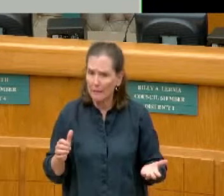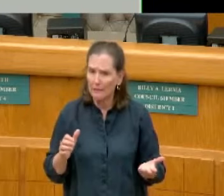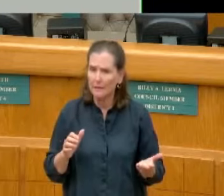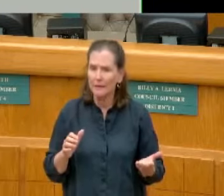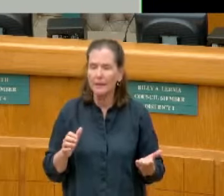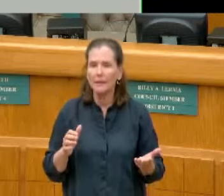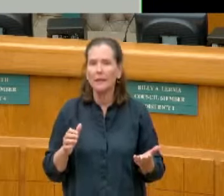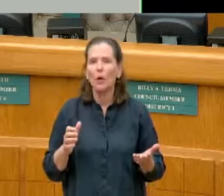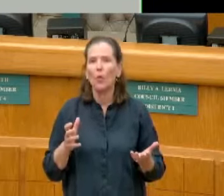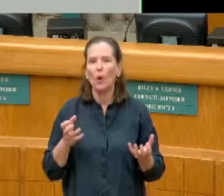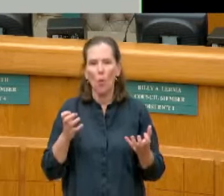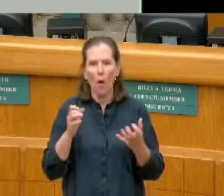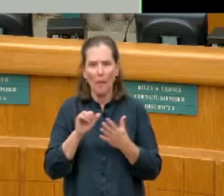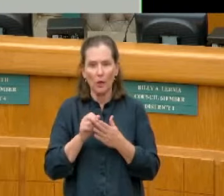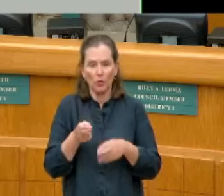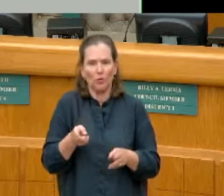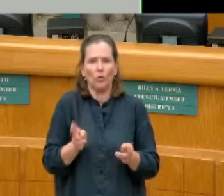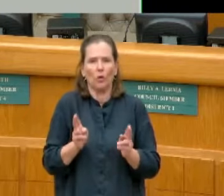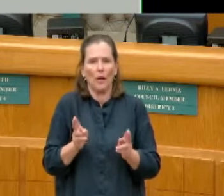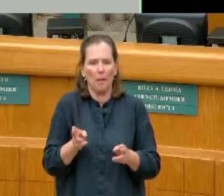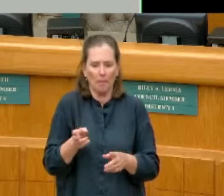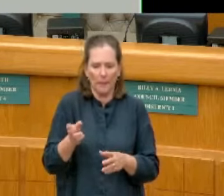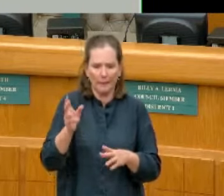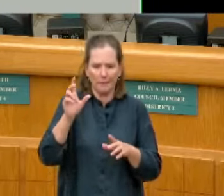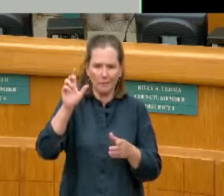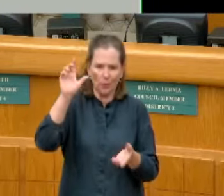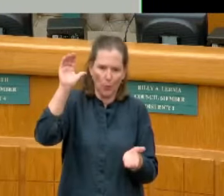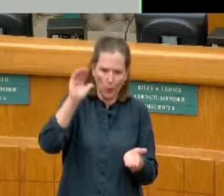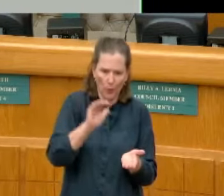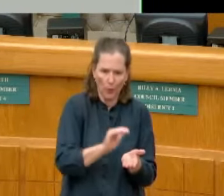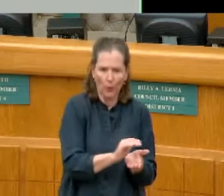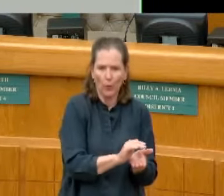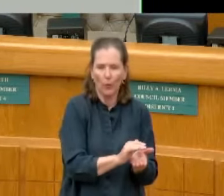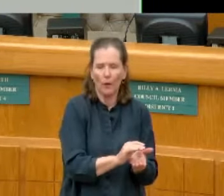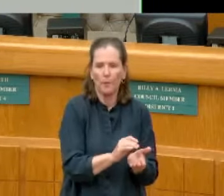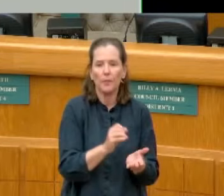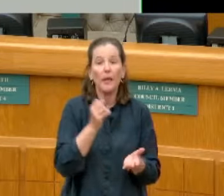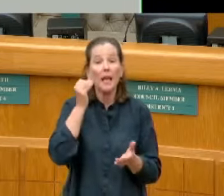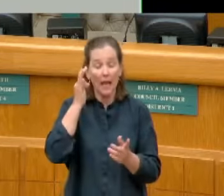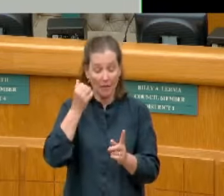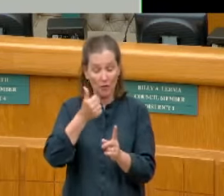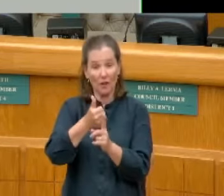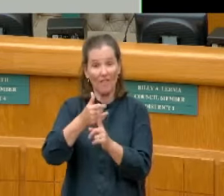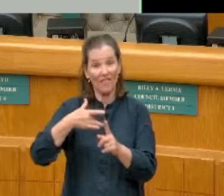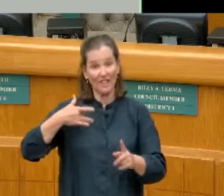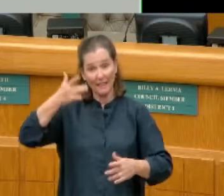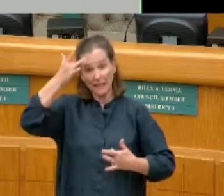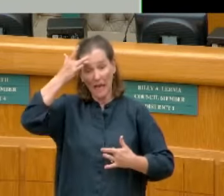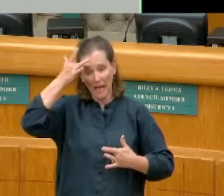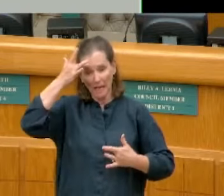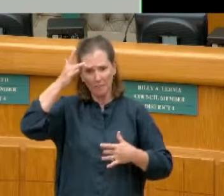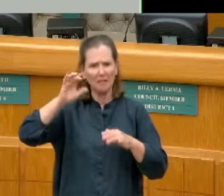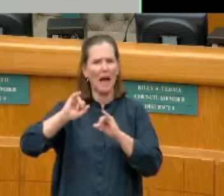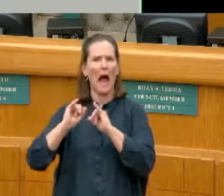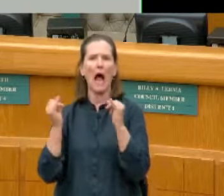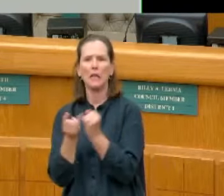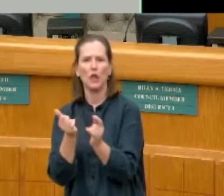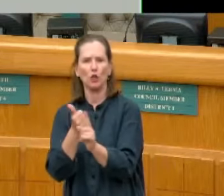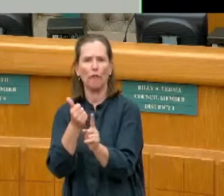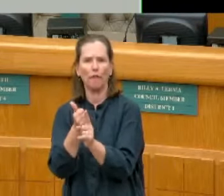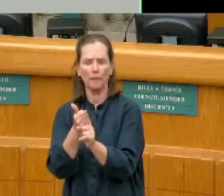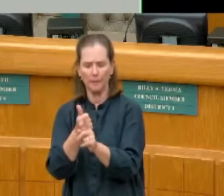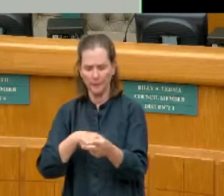looking for a very poor wave. And so if you're symptomatic, self-isolate, number 1. 2, get tested. 3, if you test